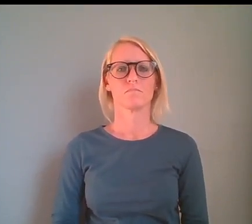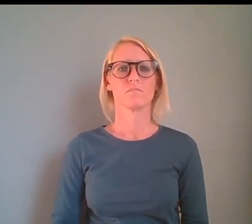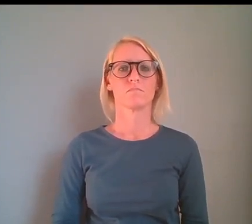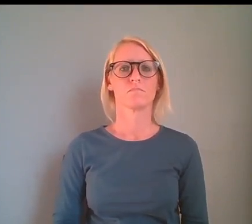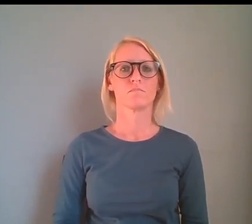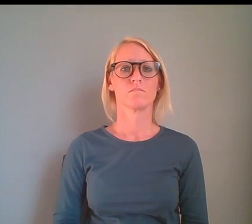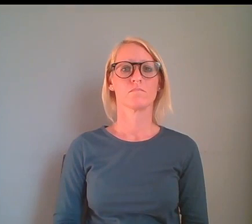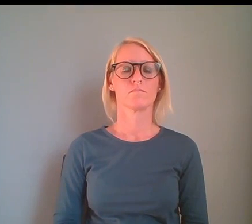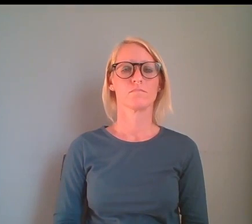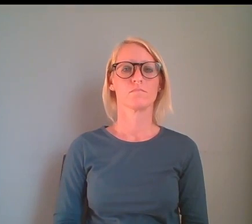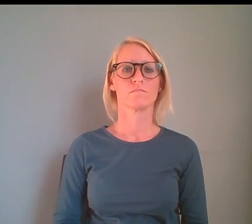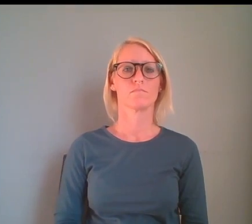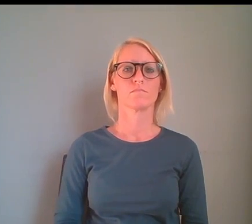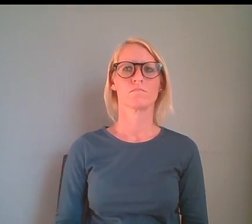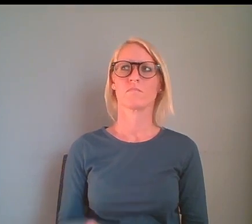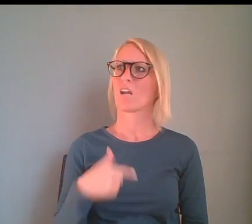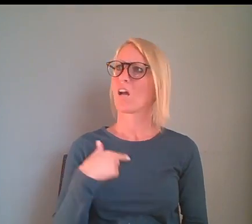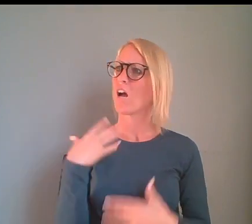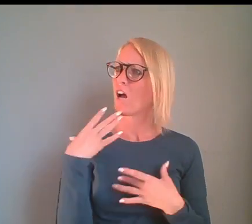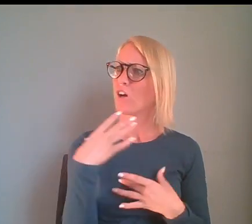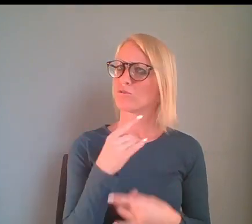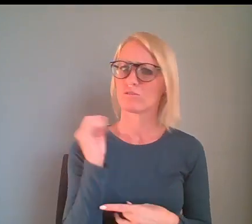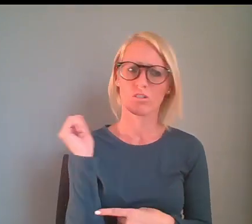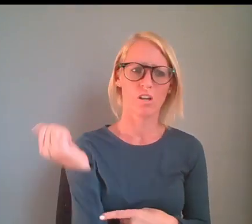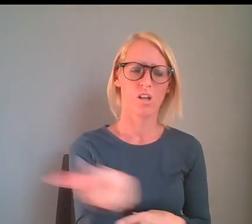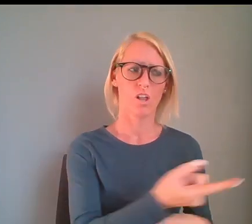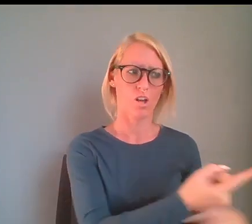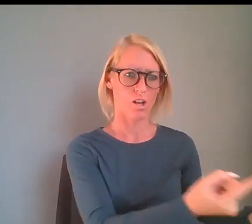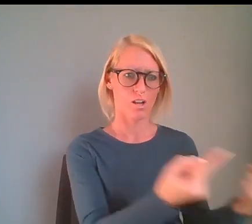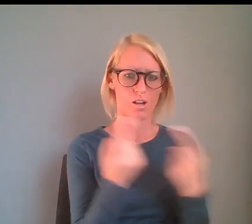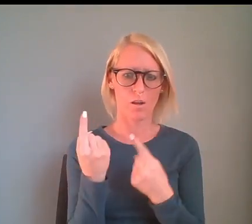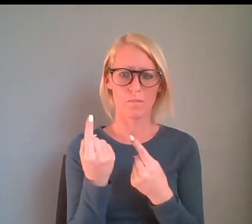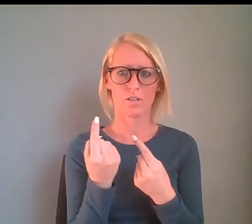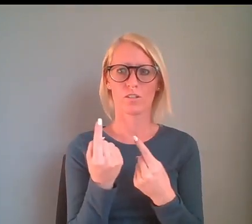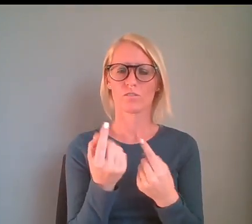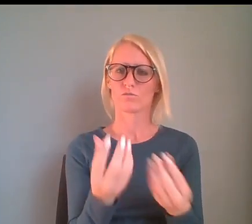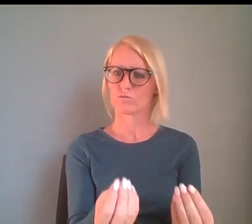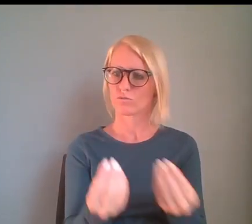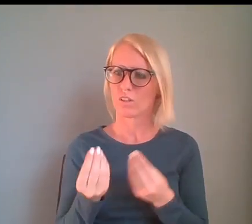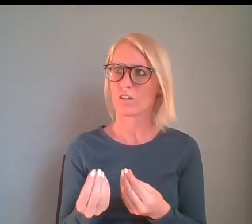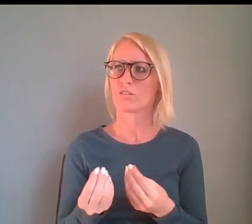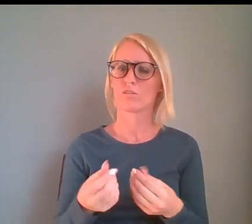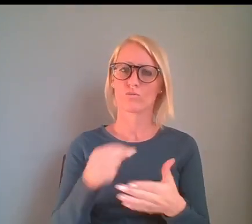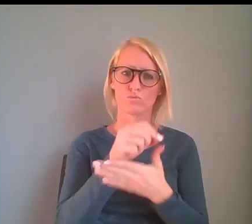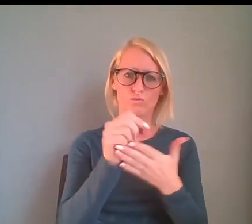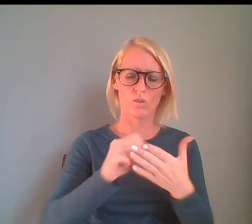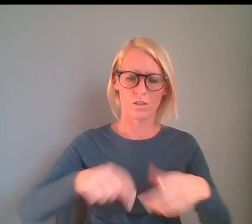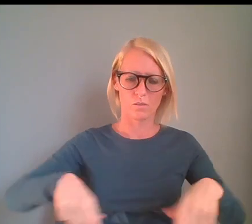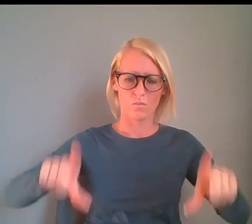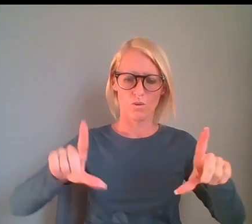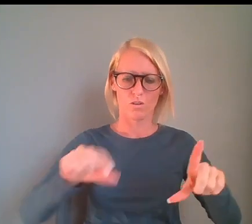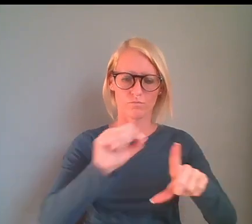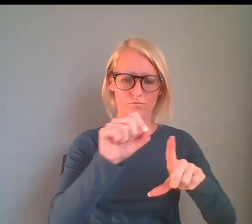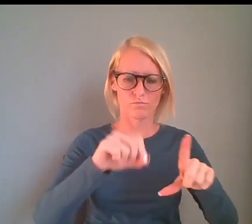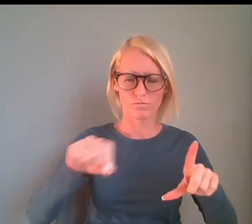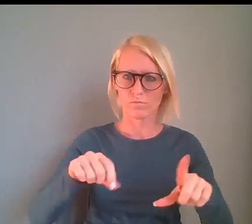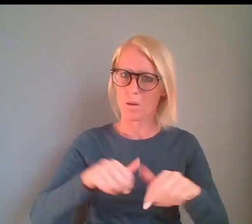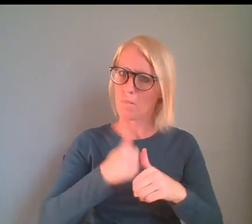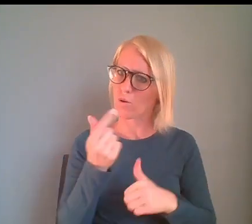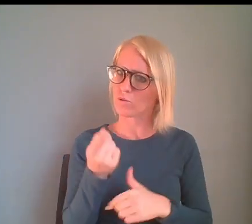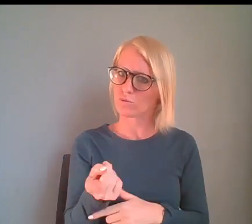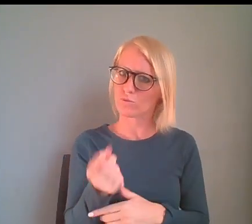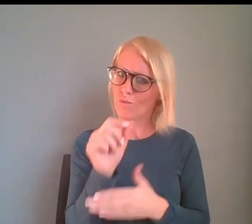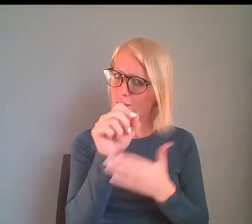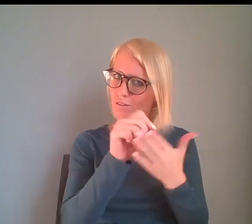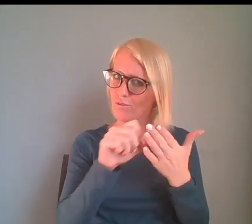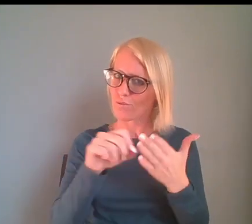I was really interested to see a lot of you that came, and you got your drawing board and you got your crayon, and most of you are doodling. Like as